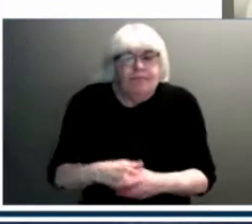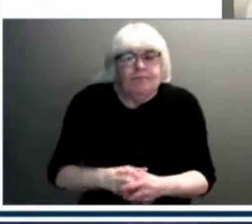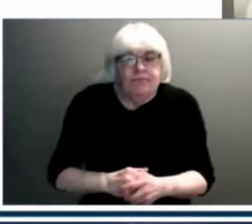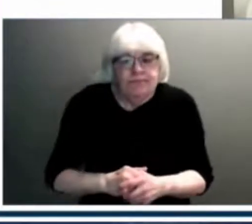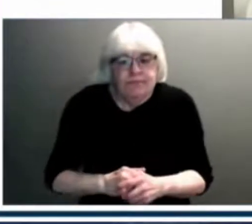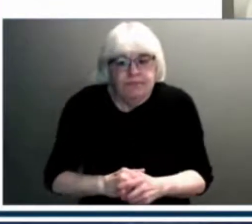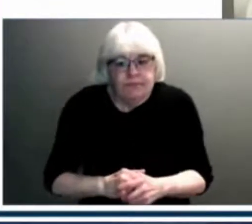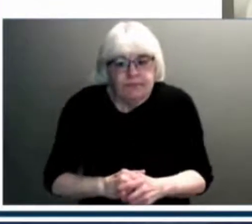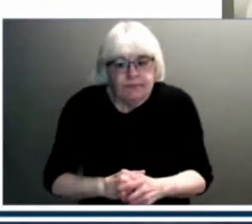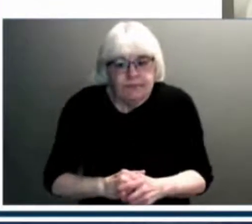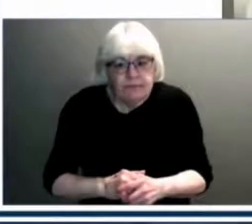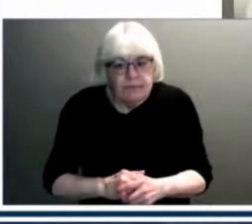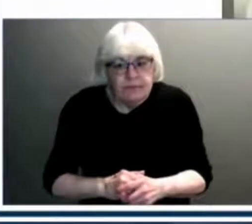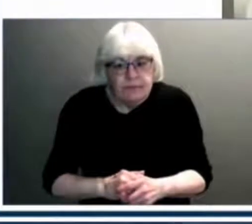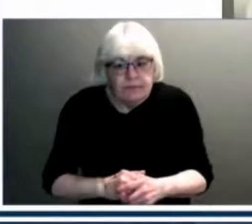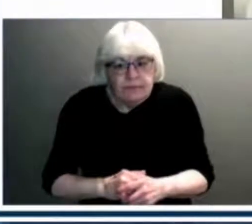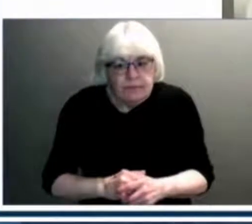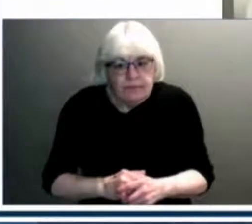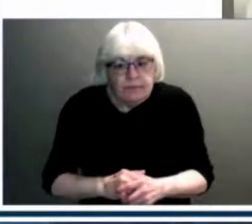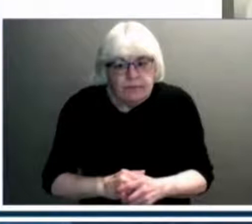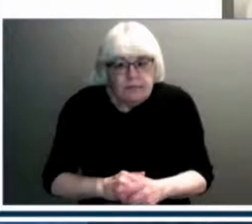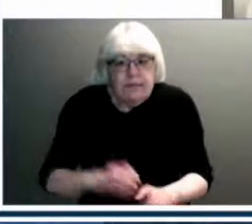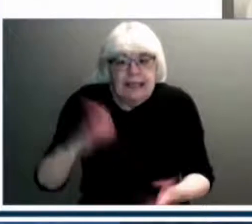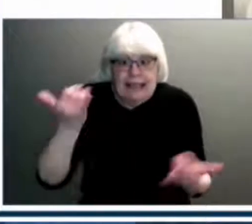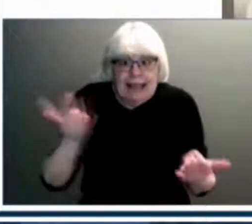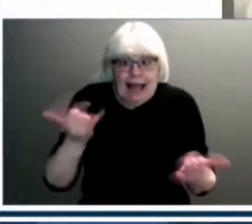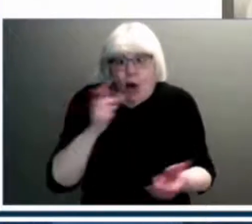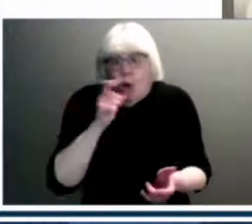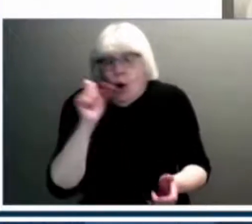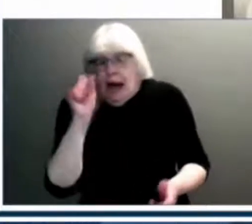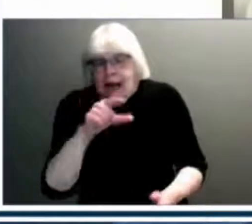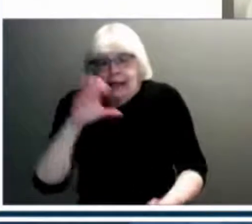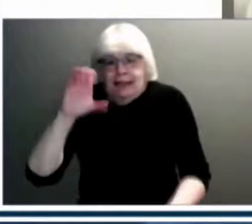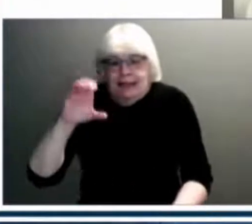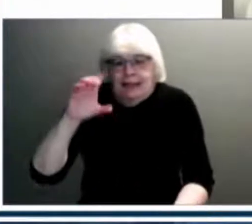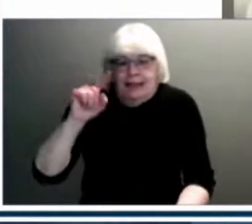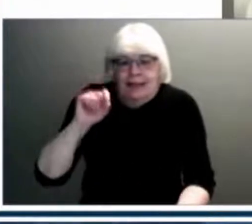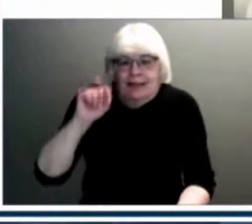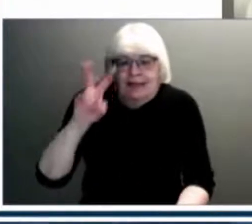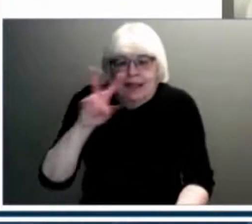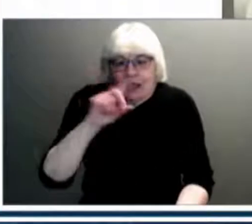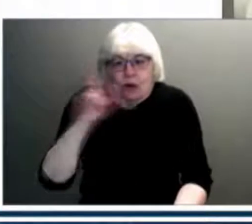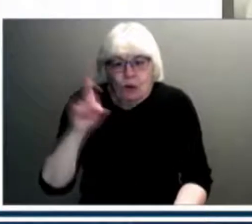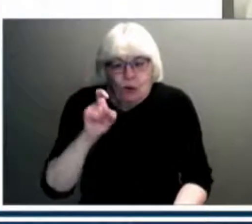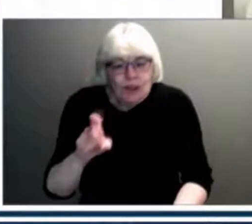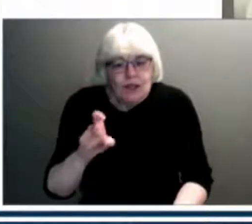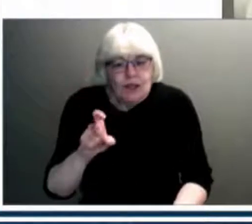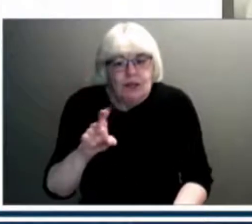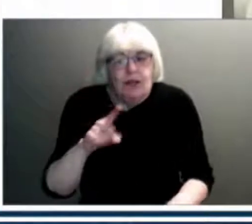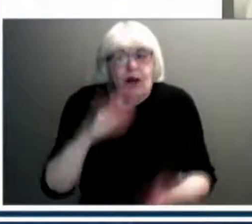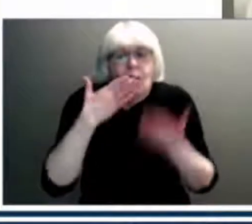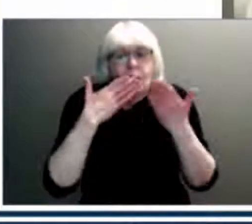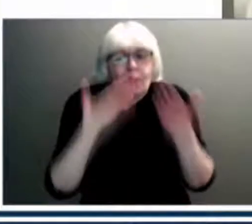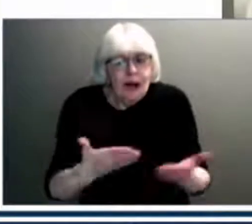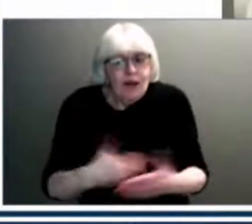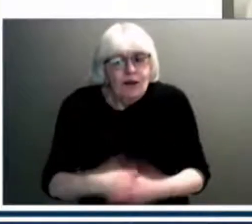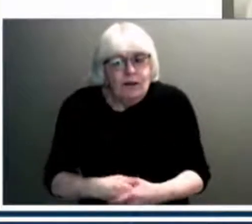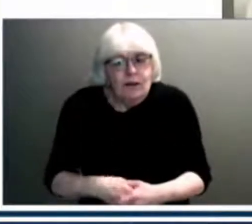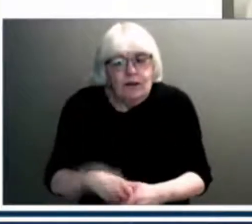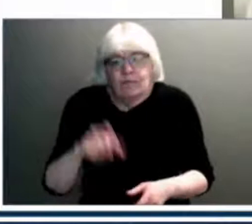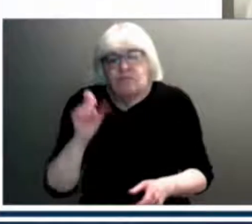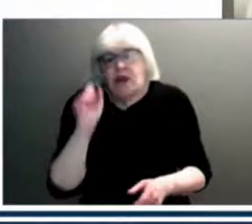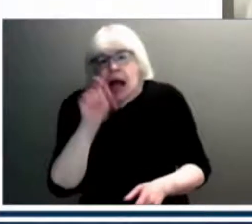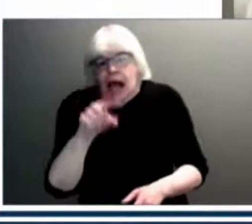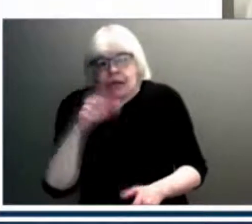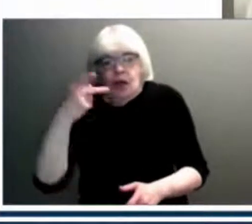Natasha Pace. Natasha? Thank you very much. Premier, you mentioned that ventilation systems are on the ground in Nova Scotia,